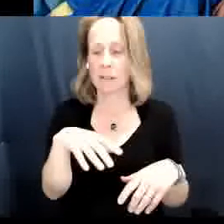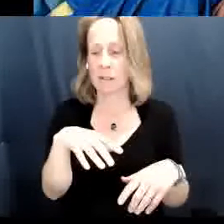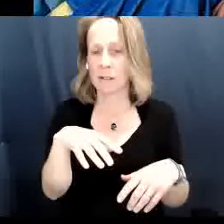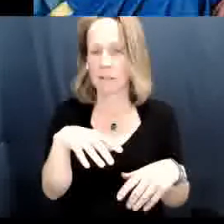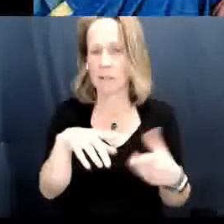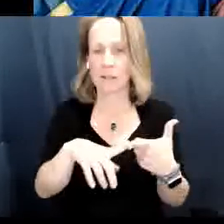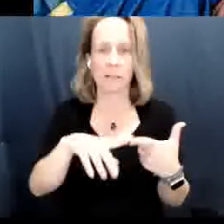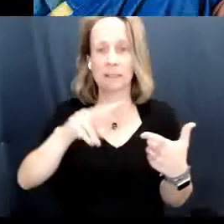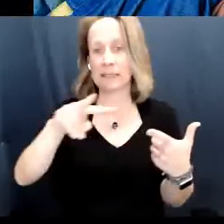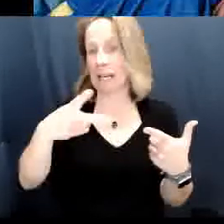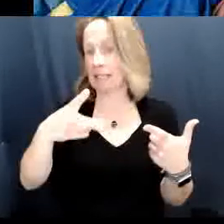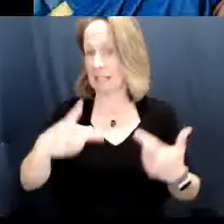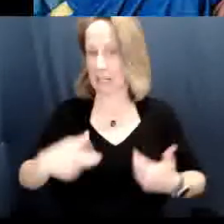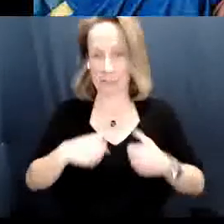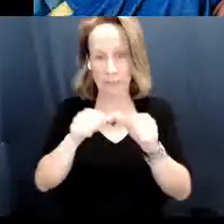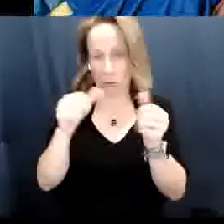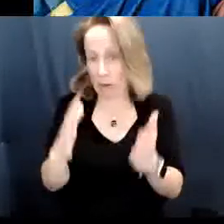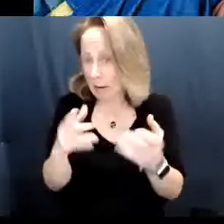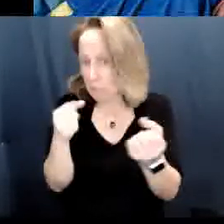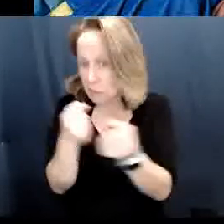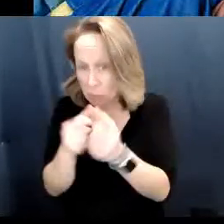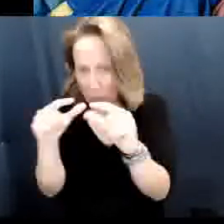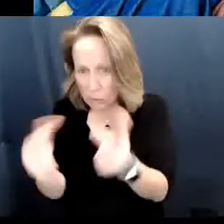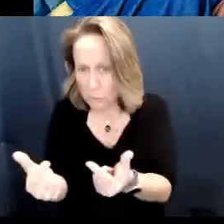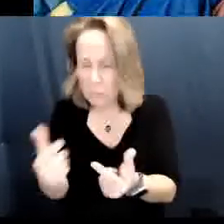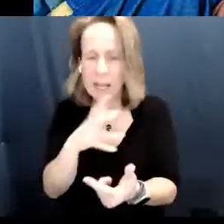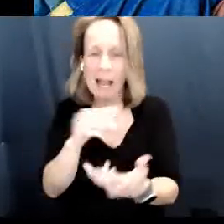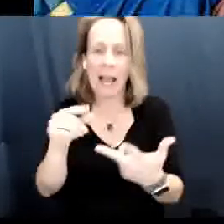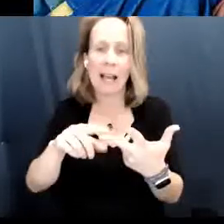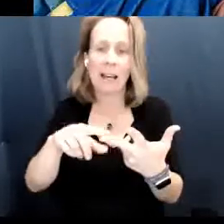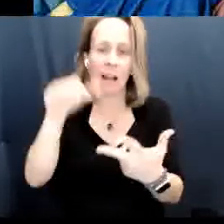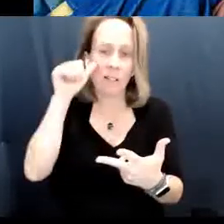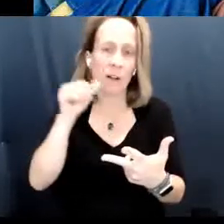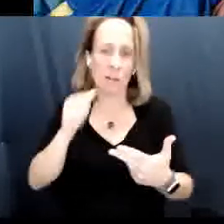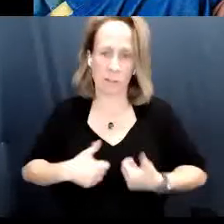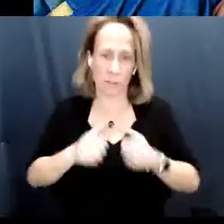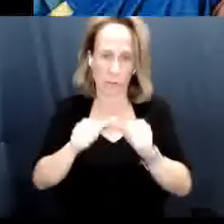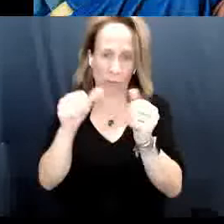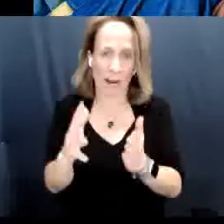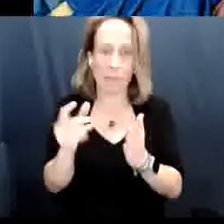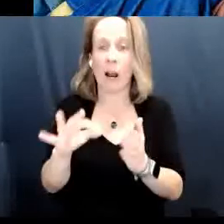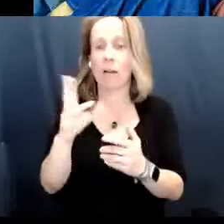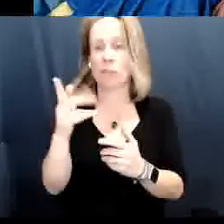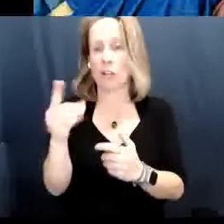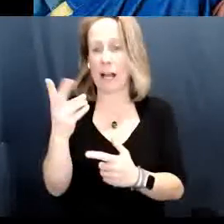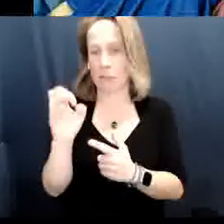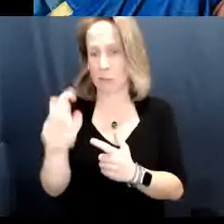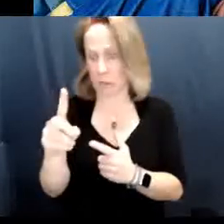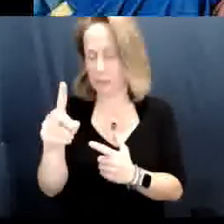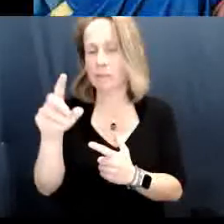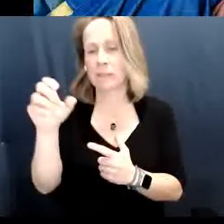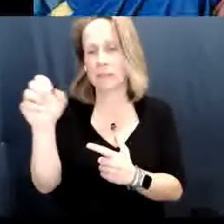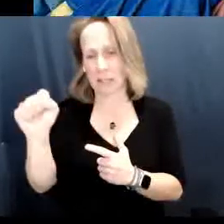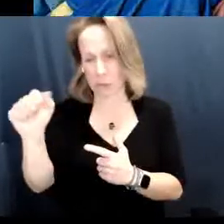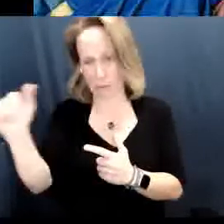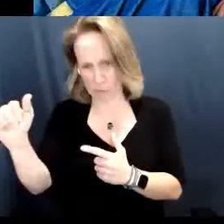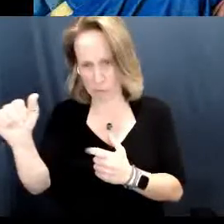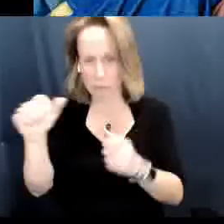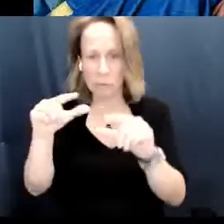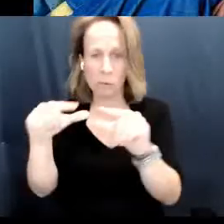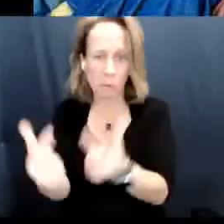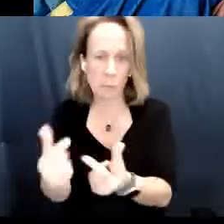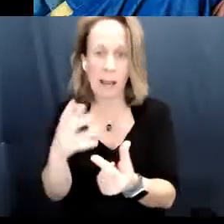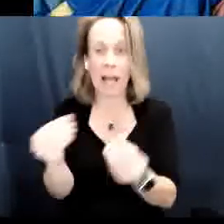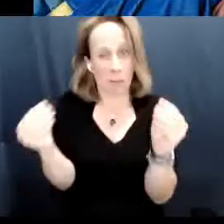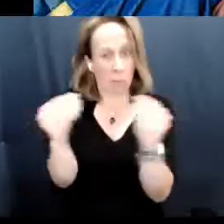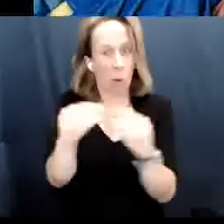secondary survivor support groups, and adult survivors of childhood sexual abuse groups. And the more groups